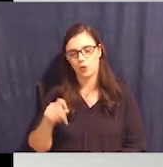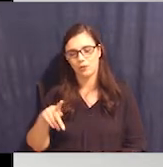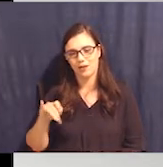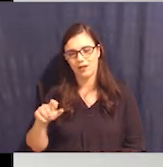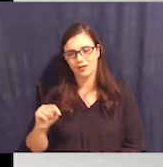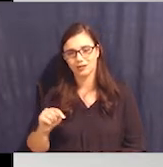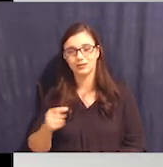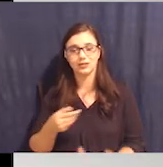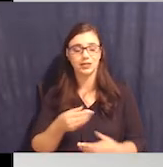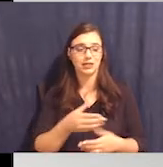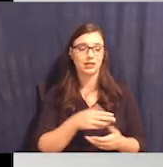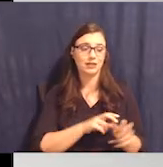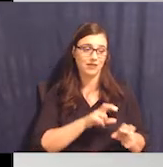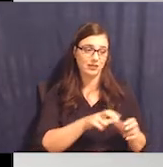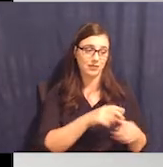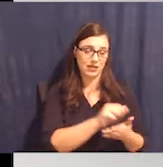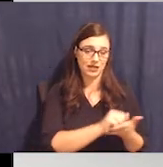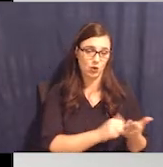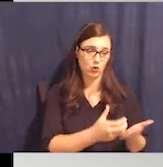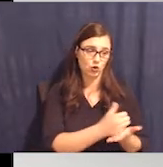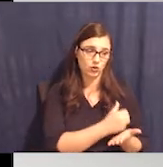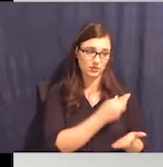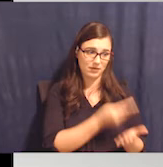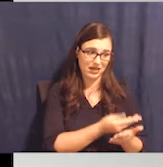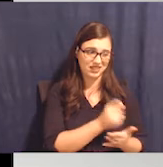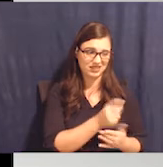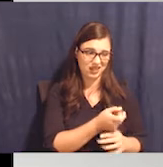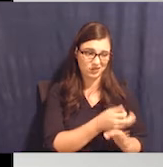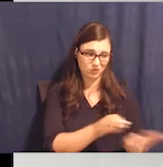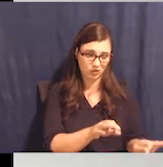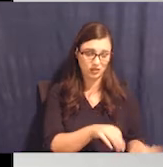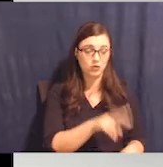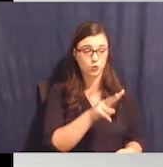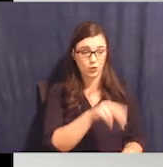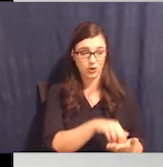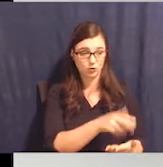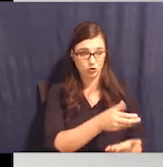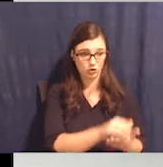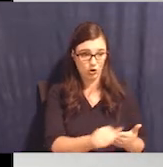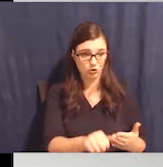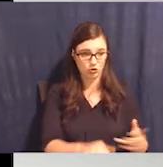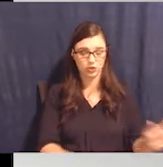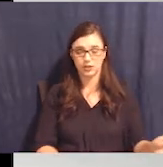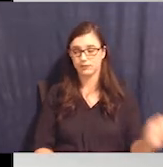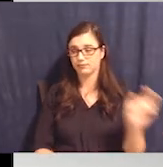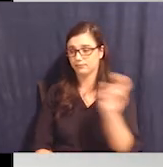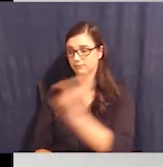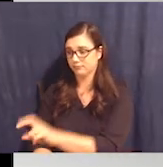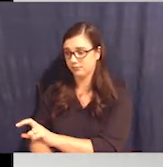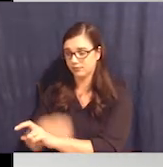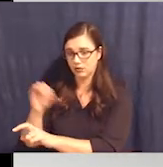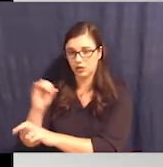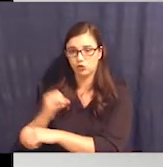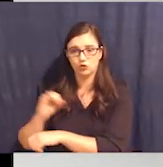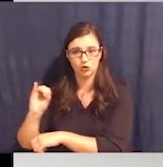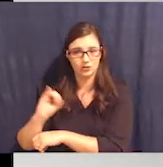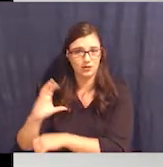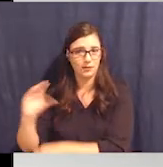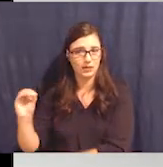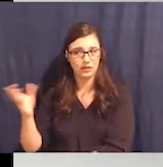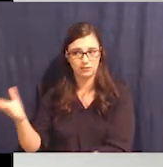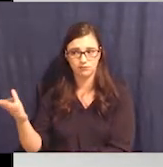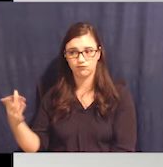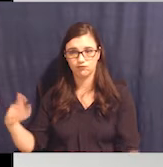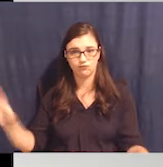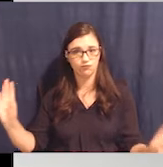autopilot. The investment account earns money, tax-free. She takes $2,000 out, sends it to the insurance